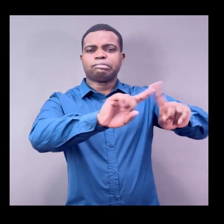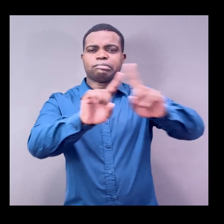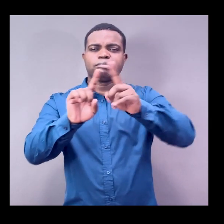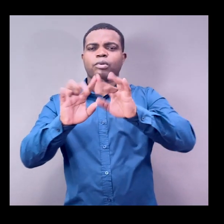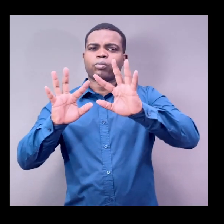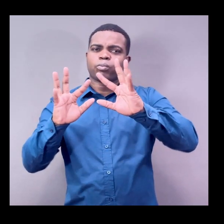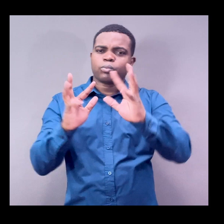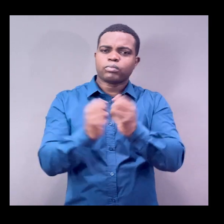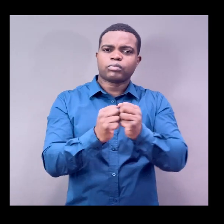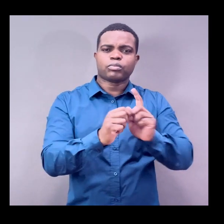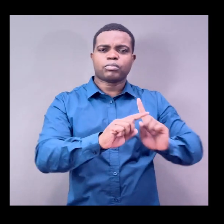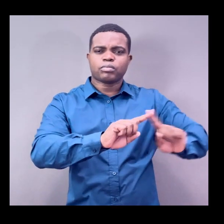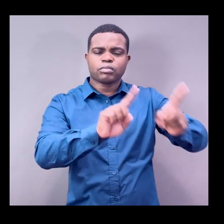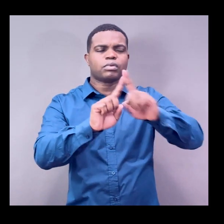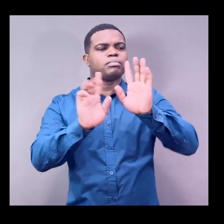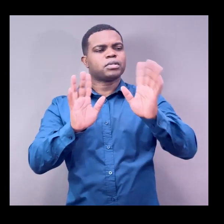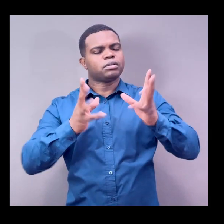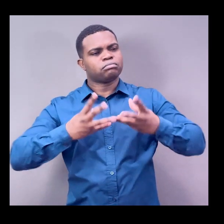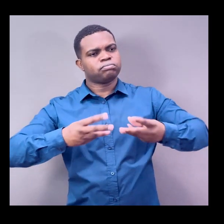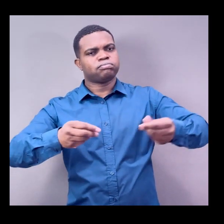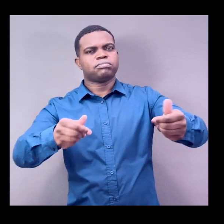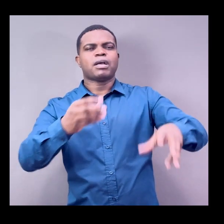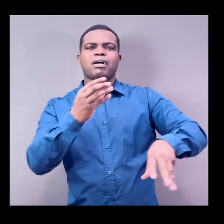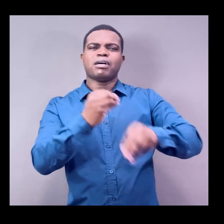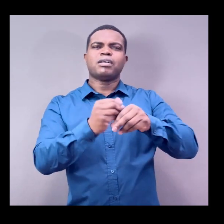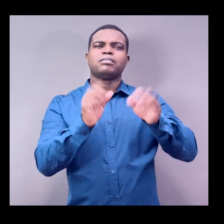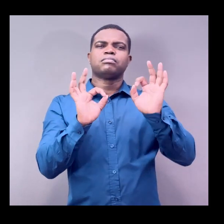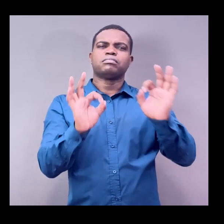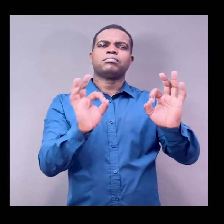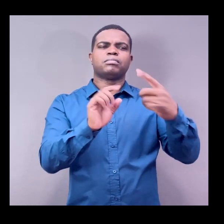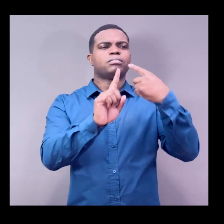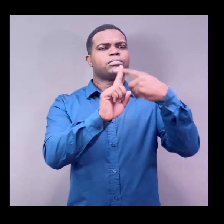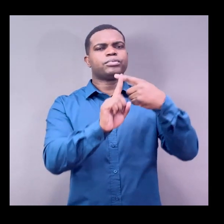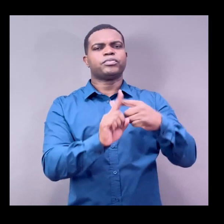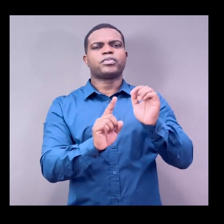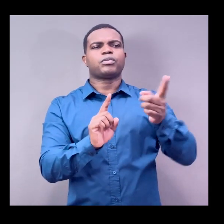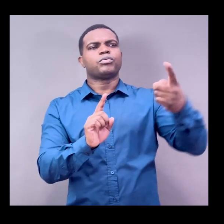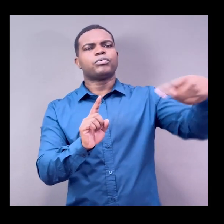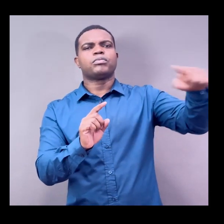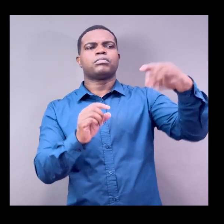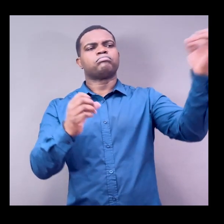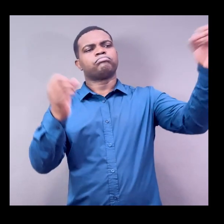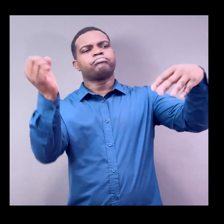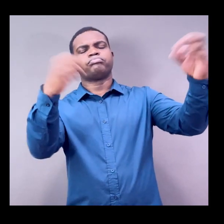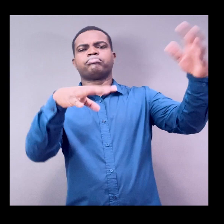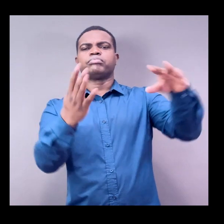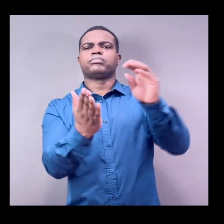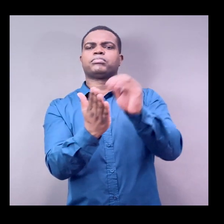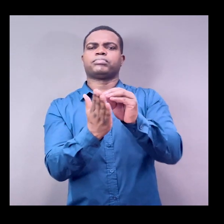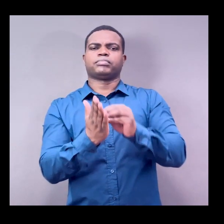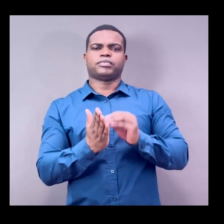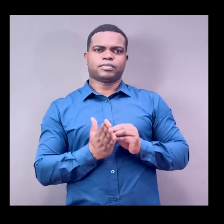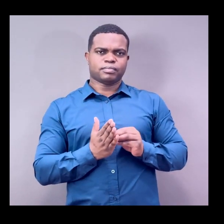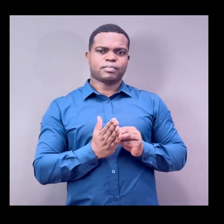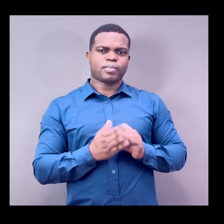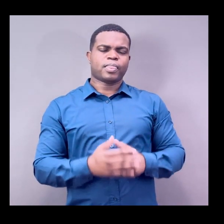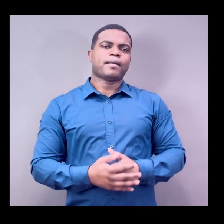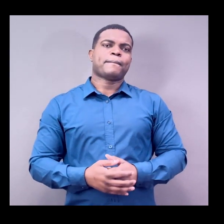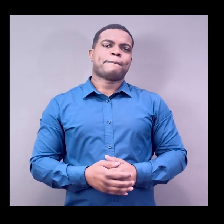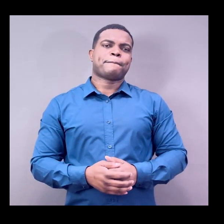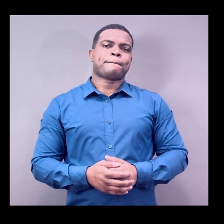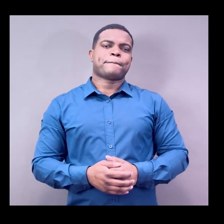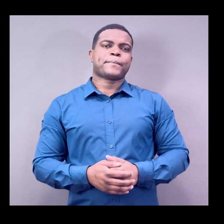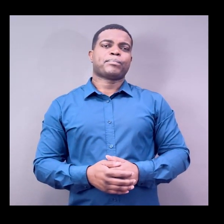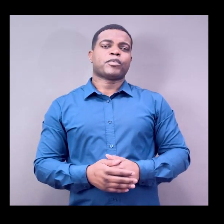meetings, workshops, and discussions run smoothly and productively. So the thing is, in many